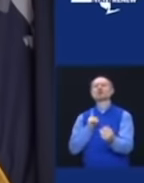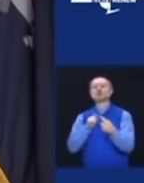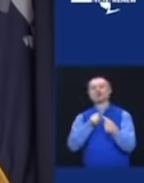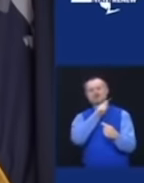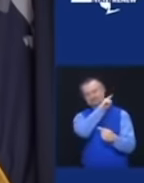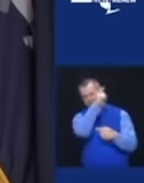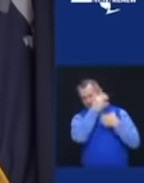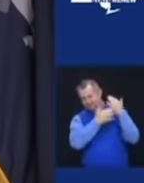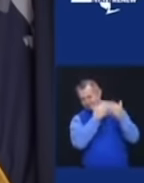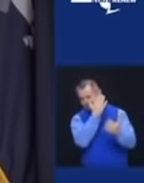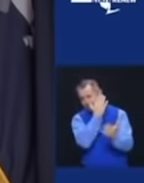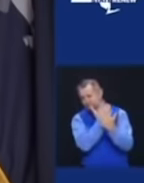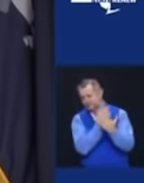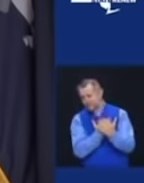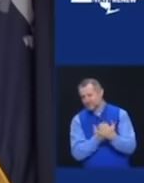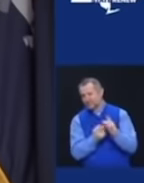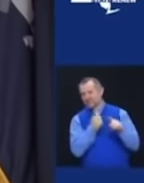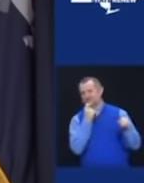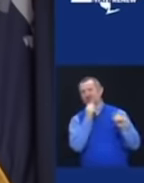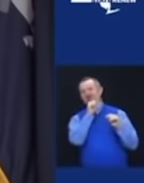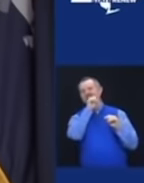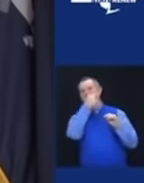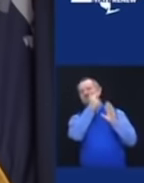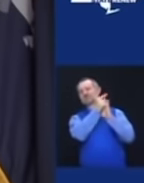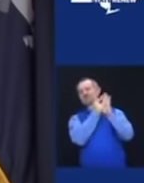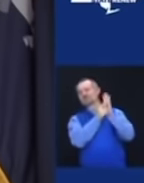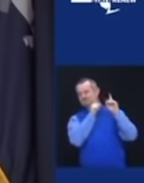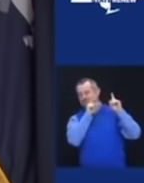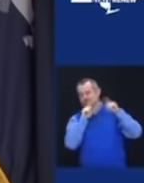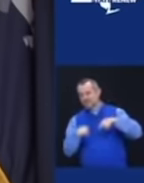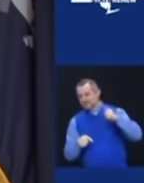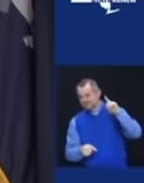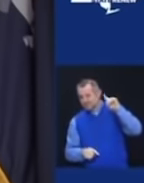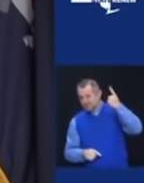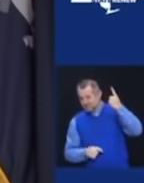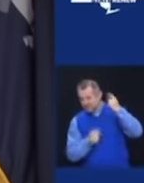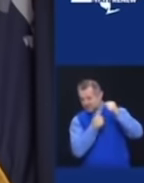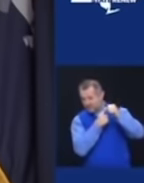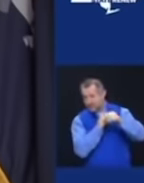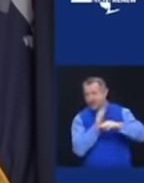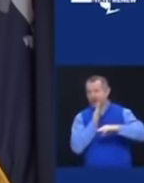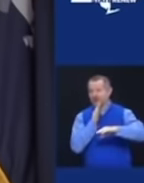General's report before forming an opinion.